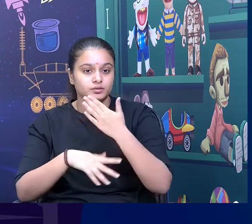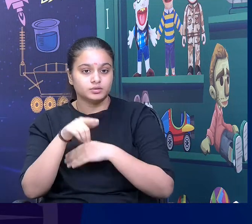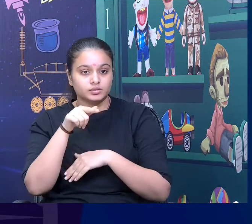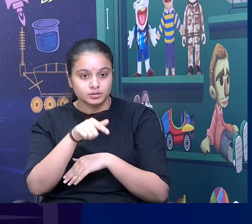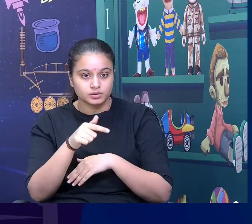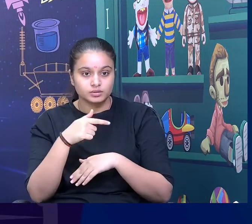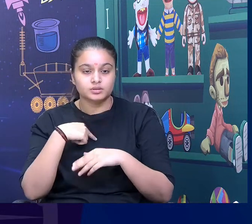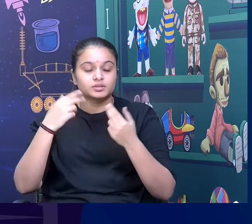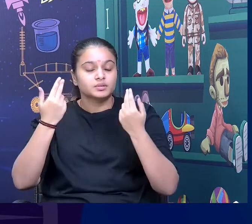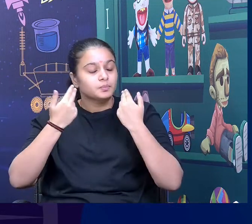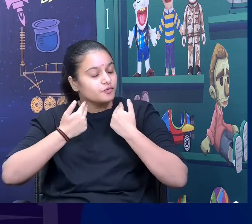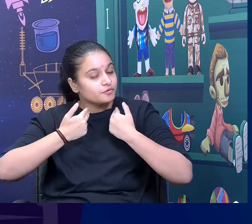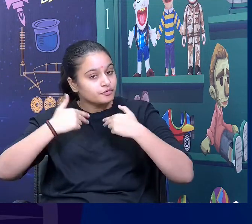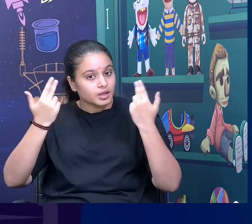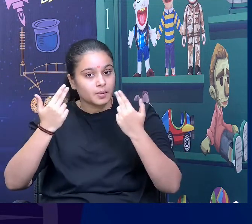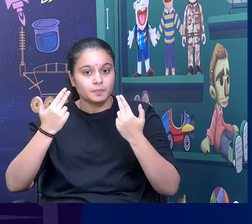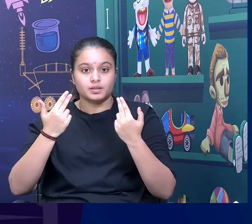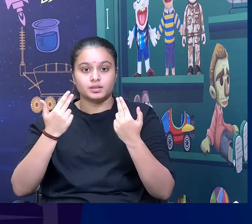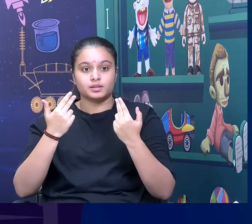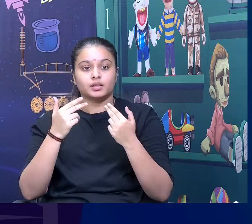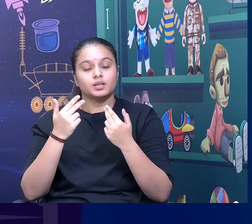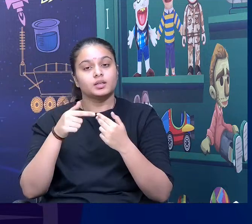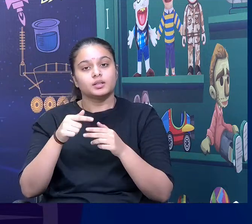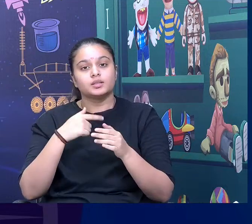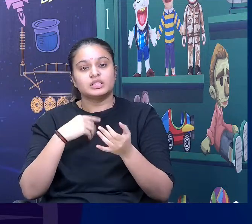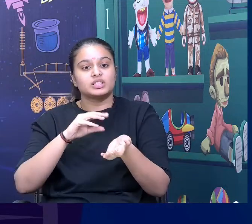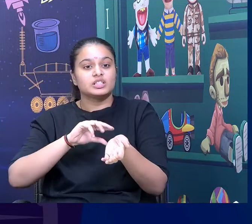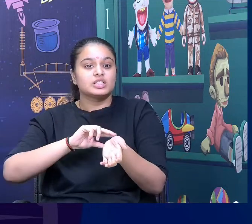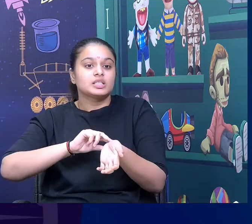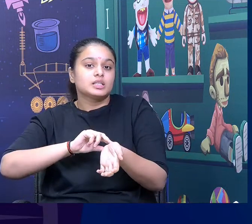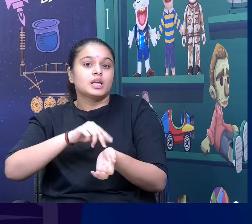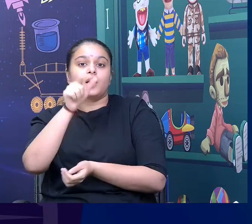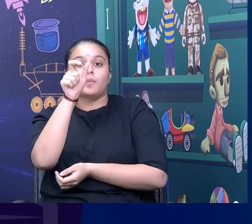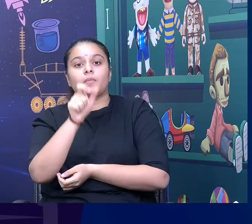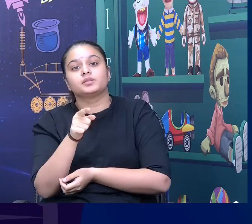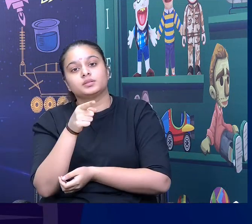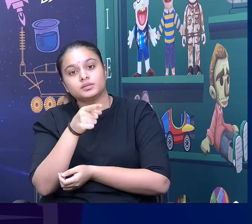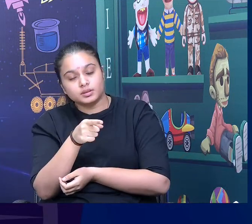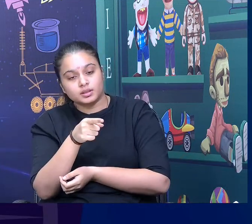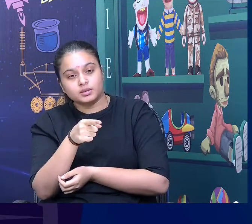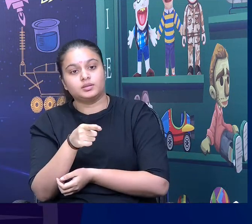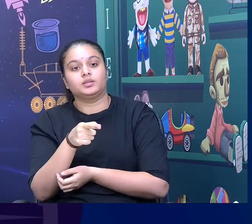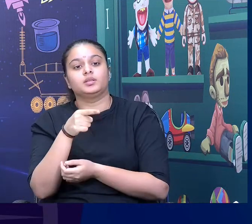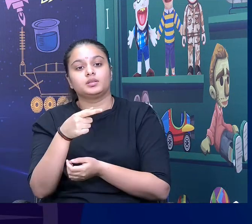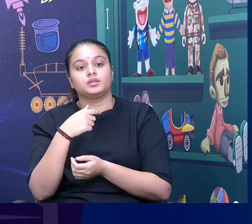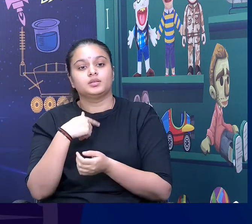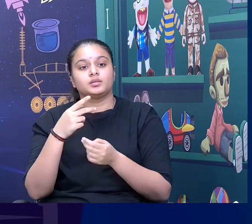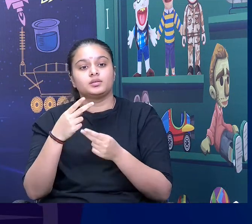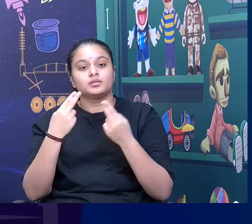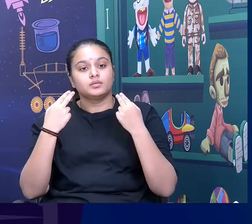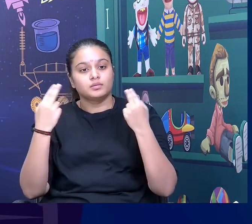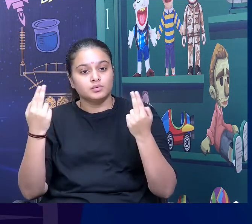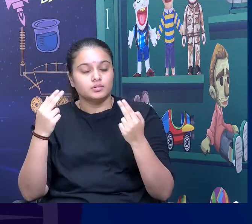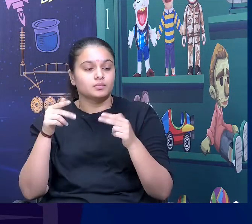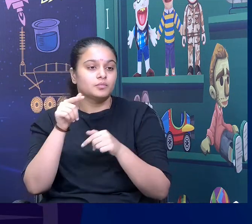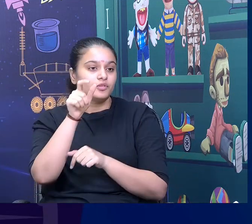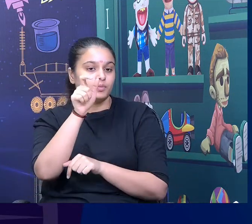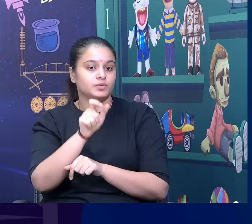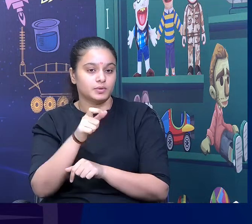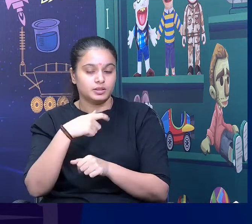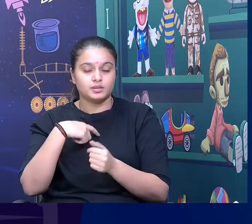greatest scientists after Einstein that our world knows, and he is one of the most celebrated scientists as well.